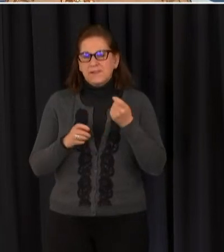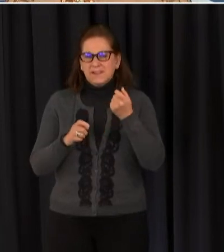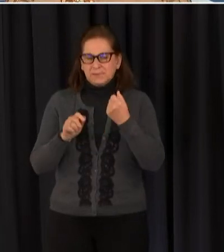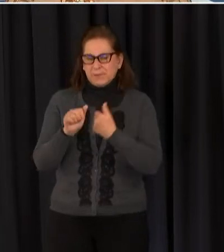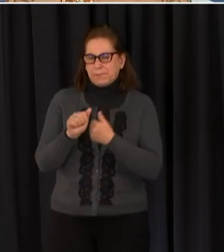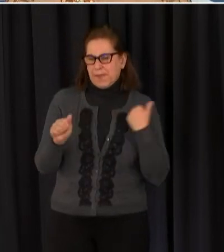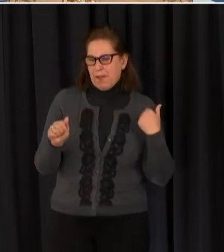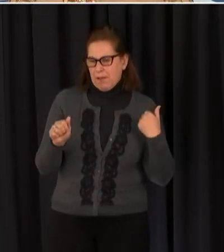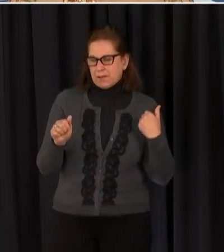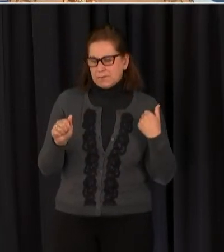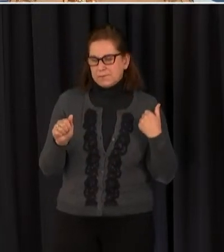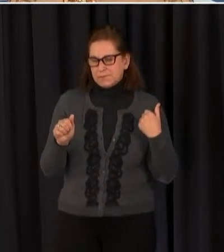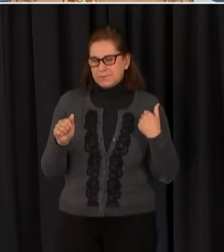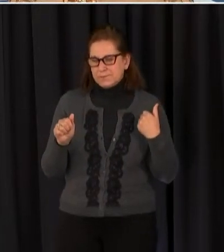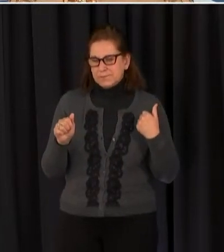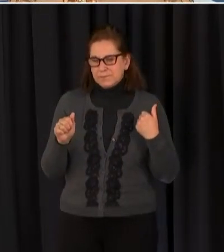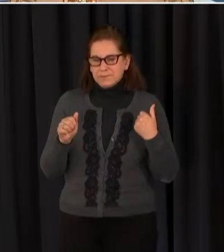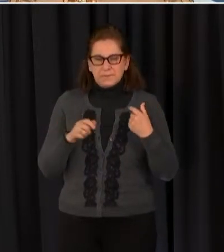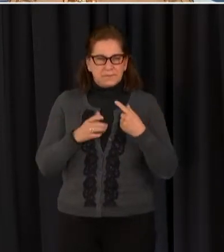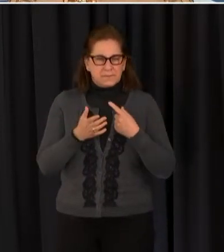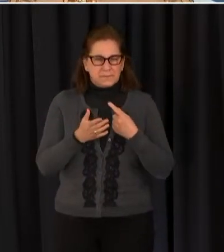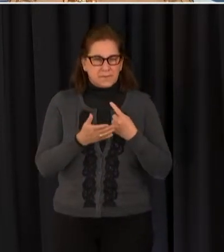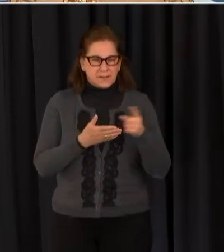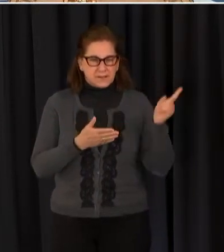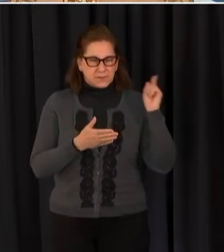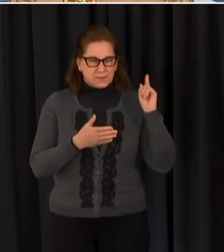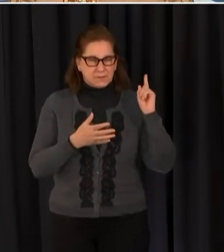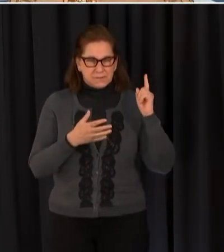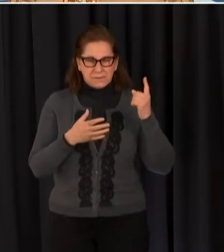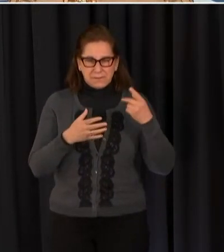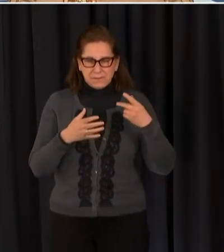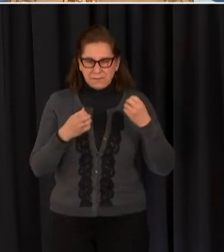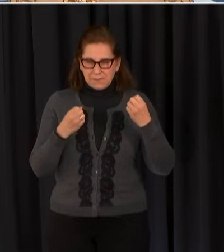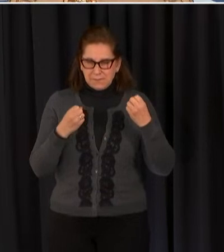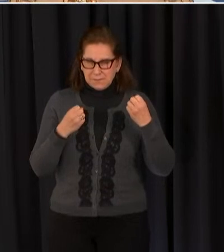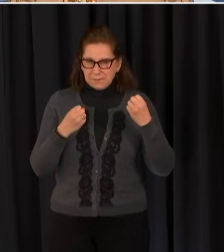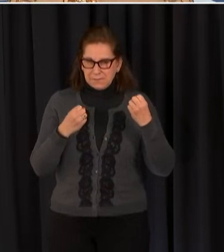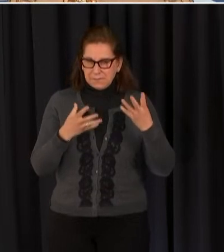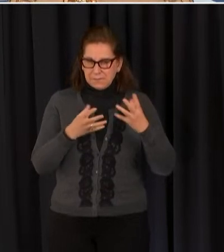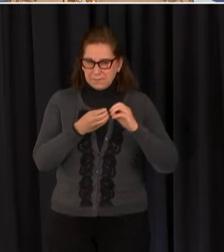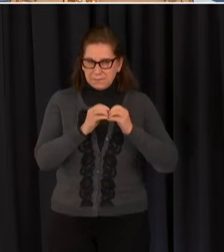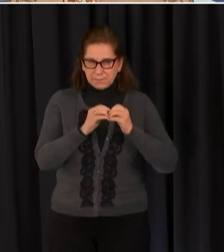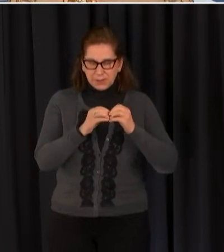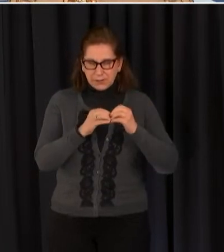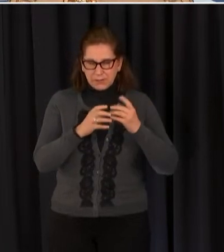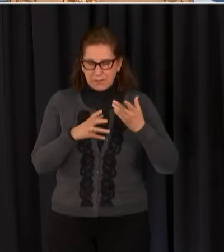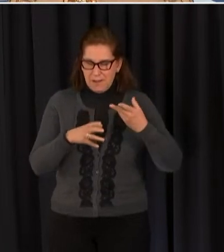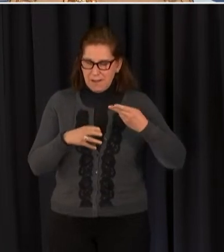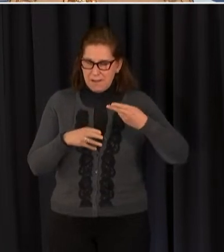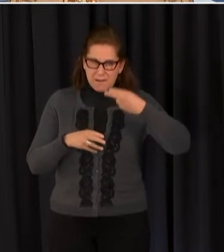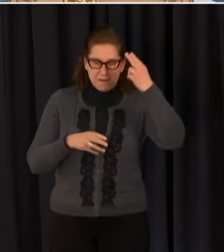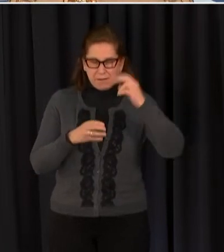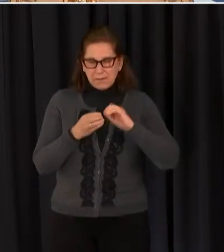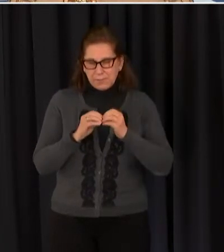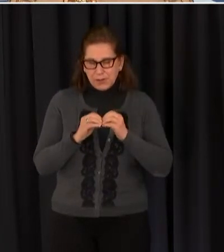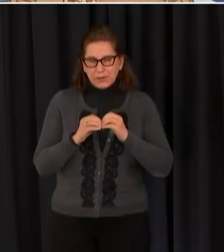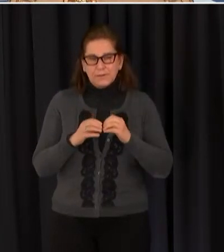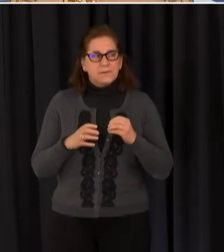last week, so it's slightly higher because of that backlog. We think that will roll off this